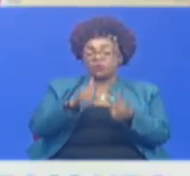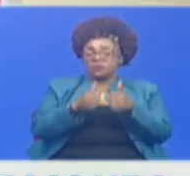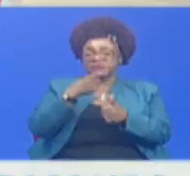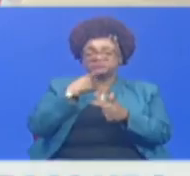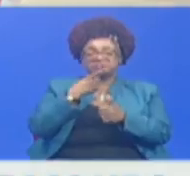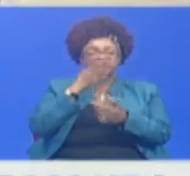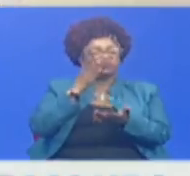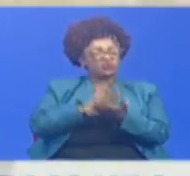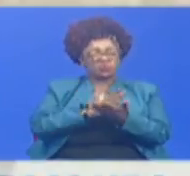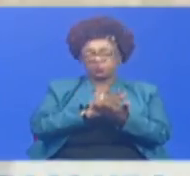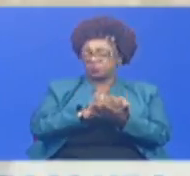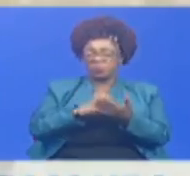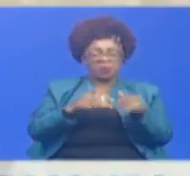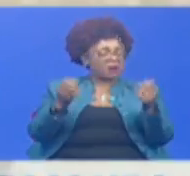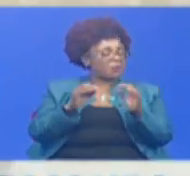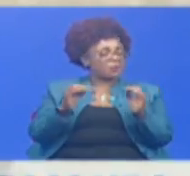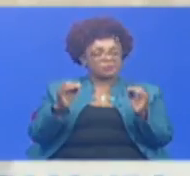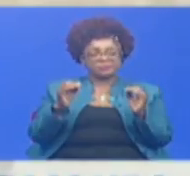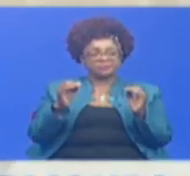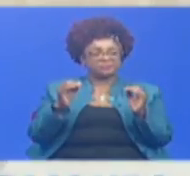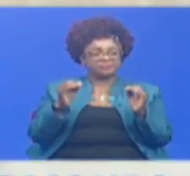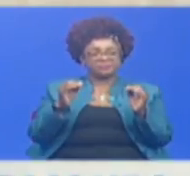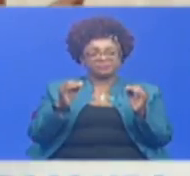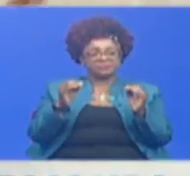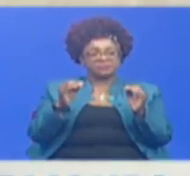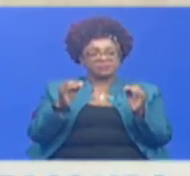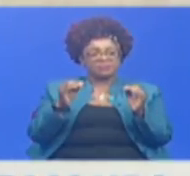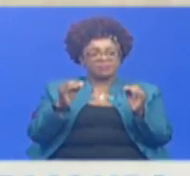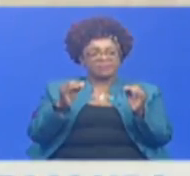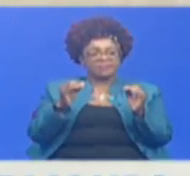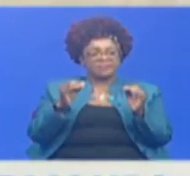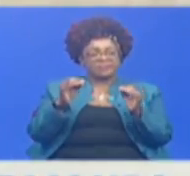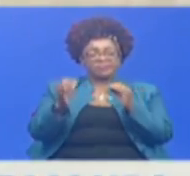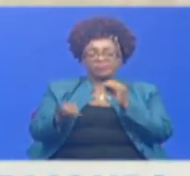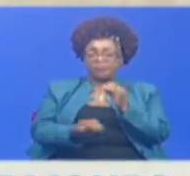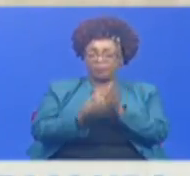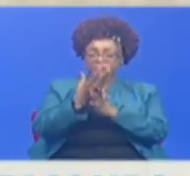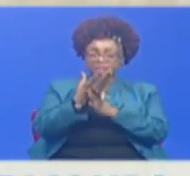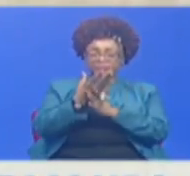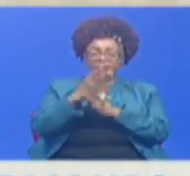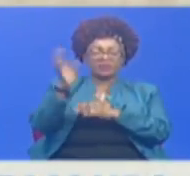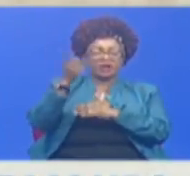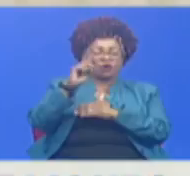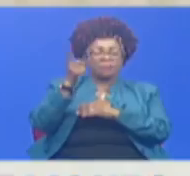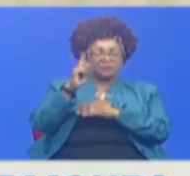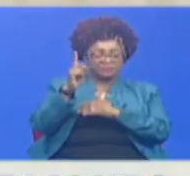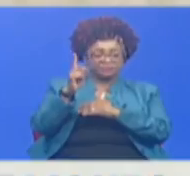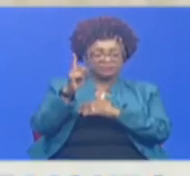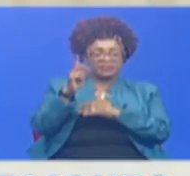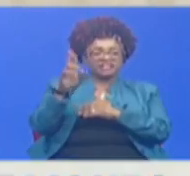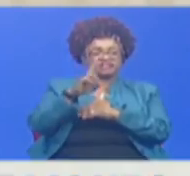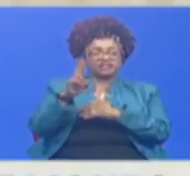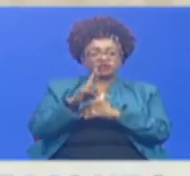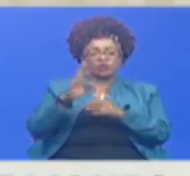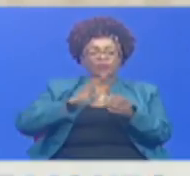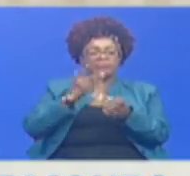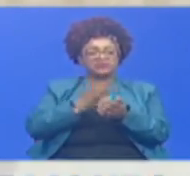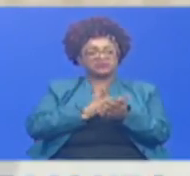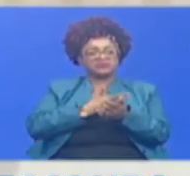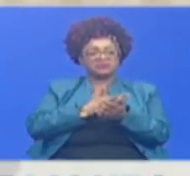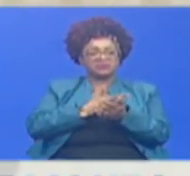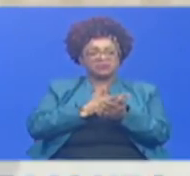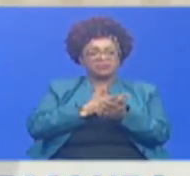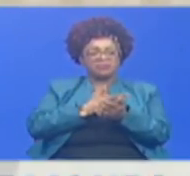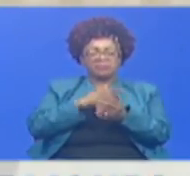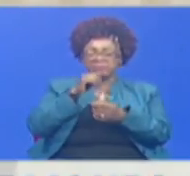lost. Unfortunately, the creation of the Nairobi Regeneration Committee proved to be an